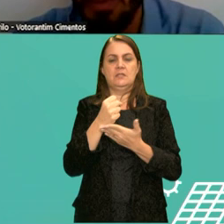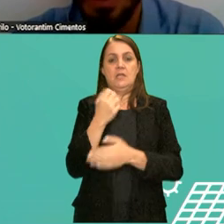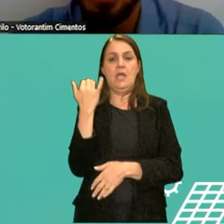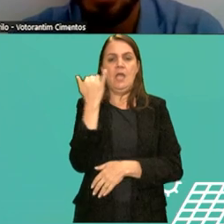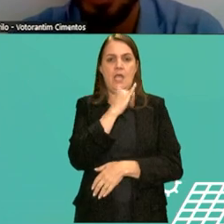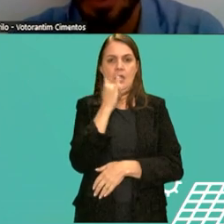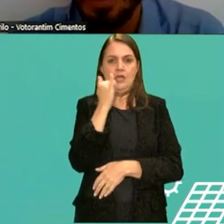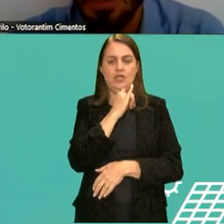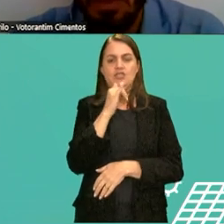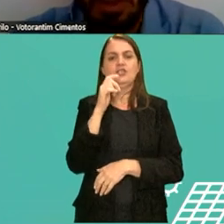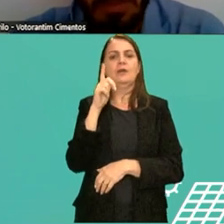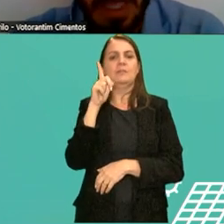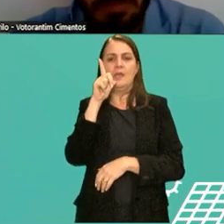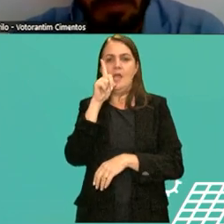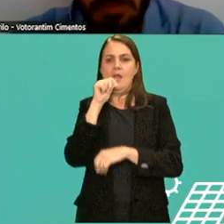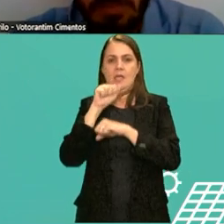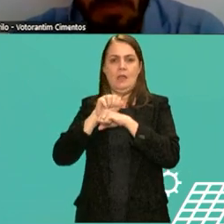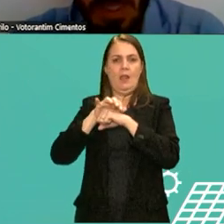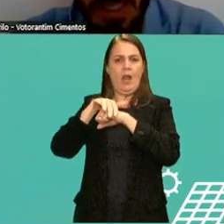hydroelectrical